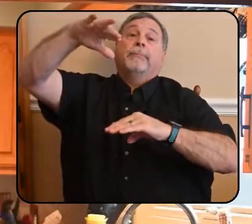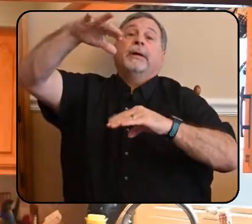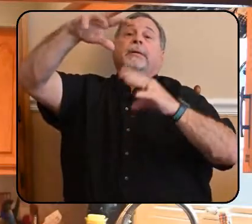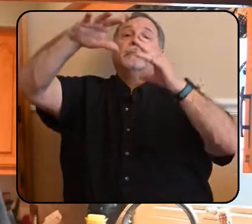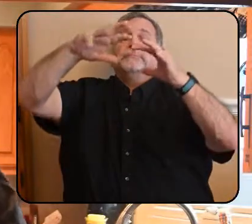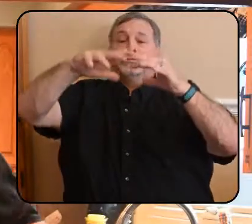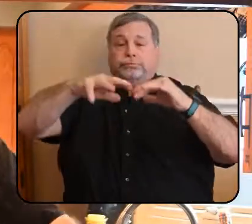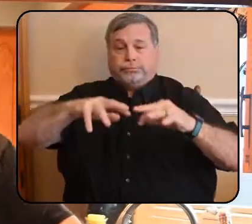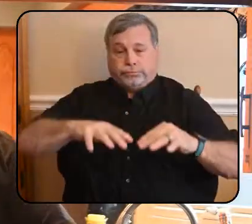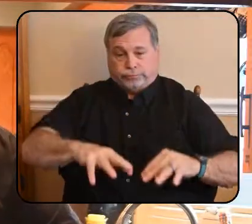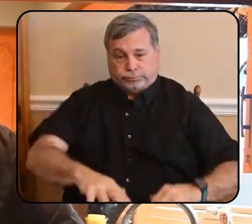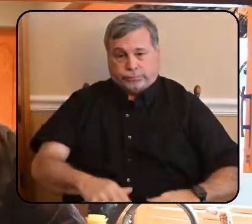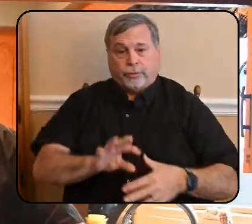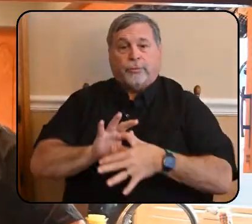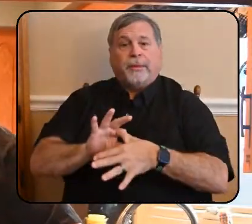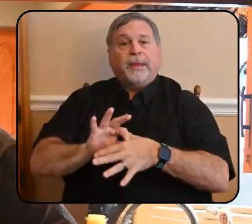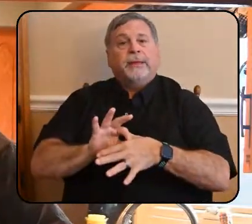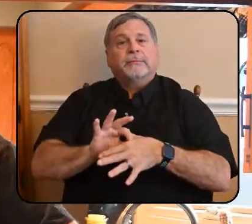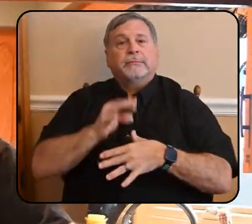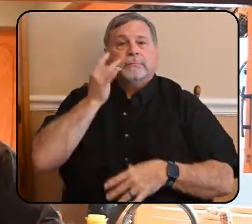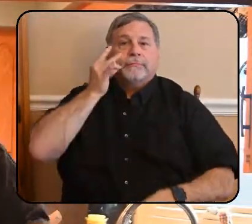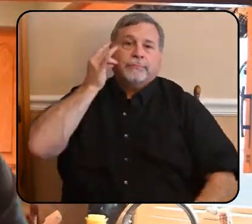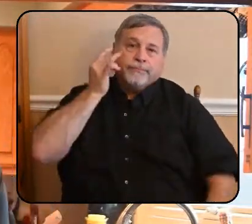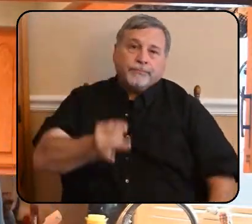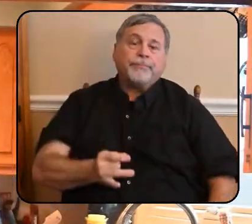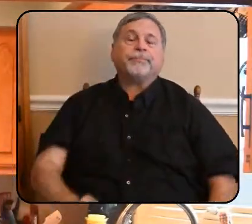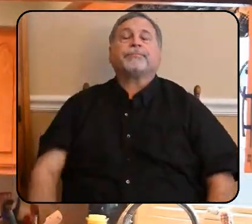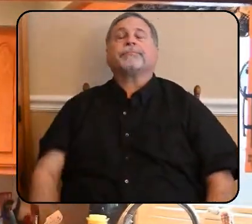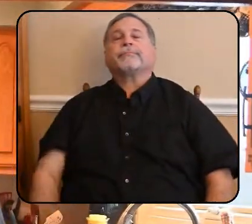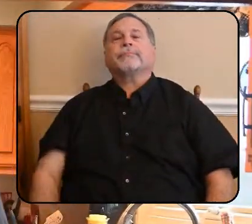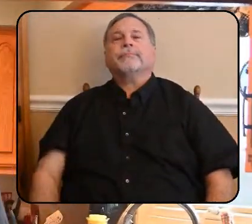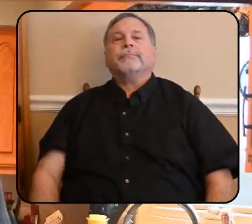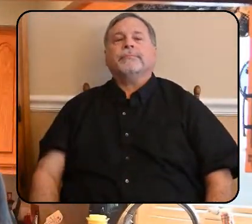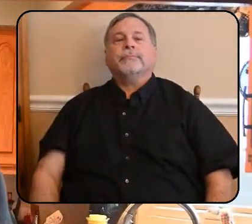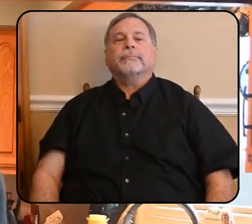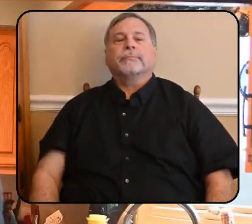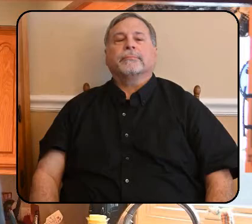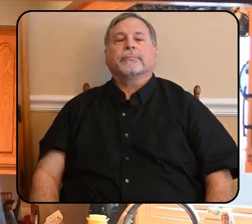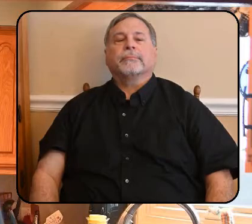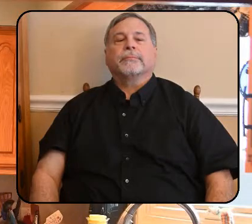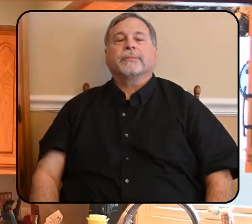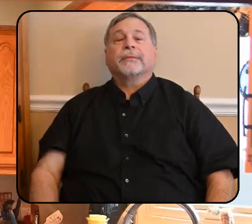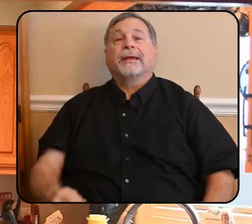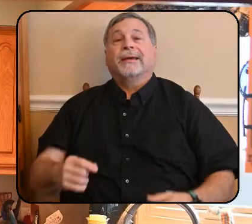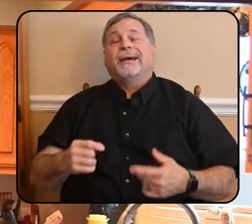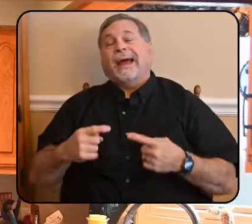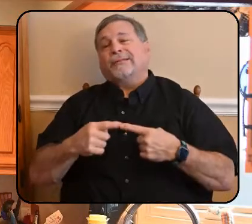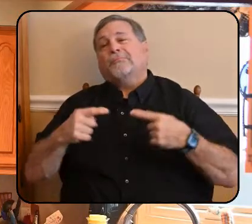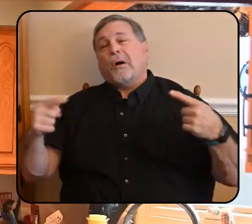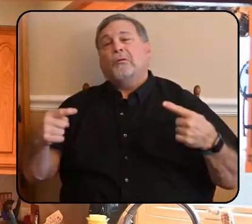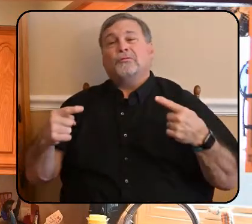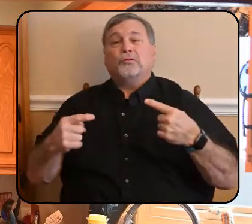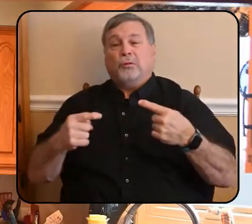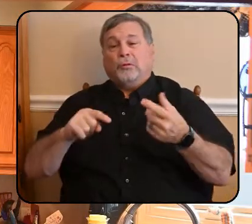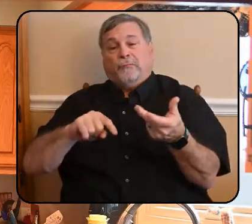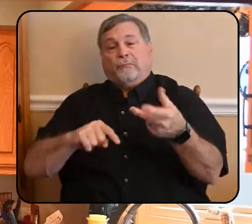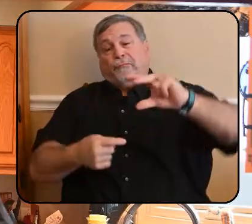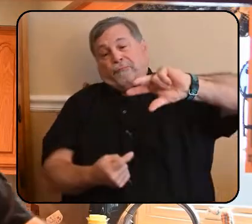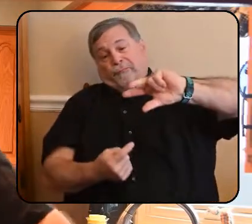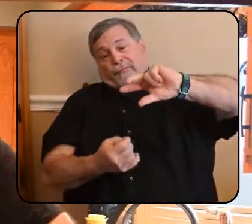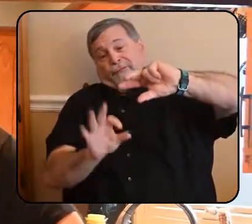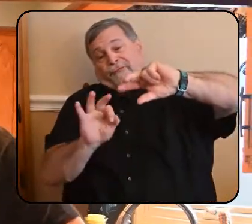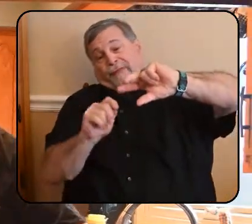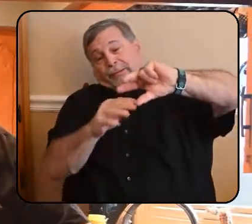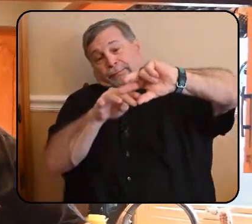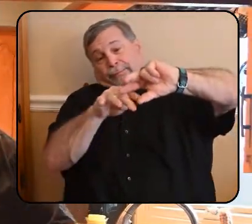through the meat, and sometimes that adds a little flavor to it, as opposed to just draining the fat out onto a pan. Now we're going to take